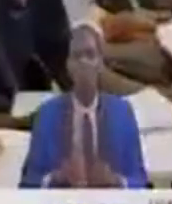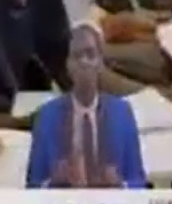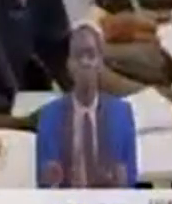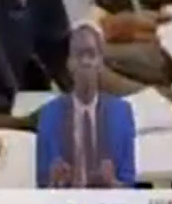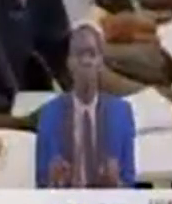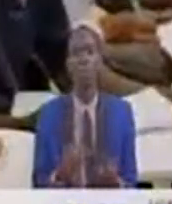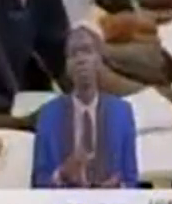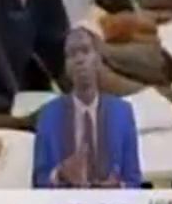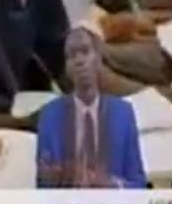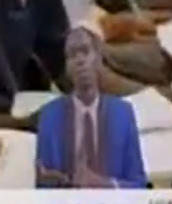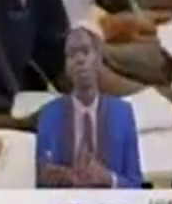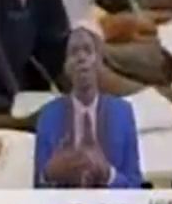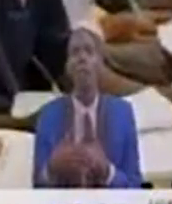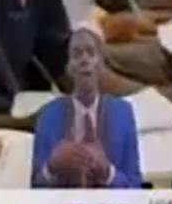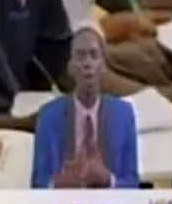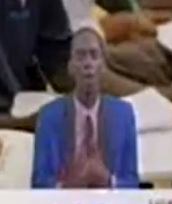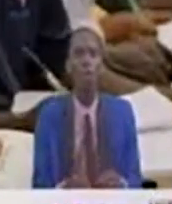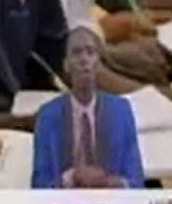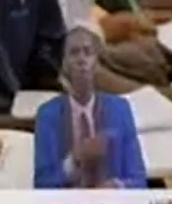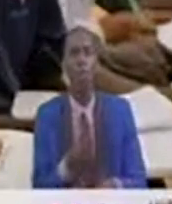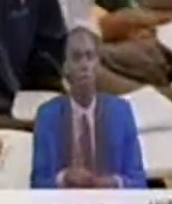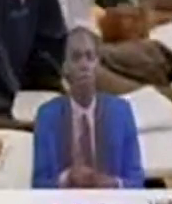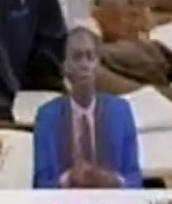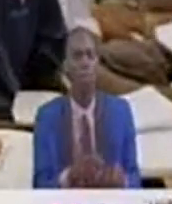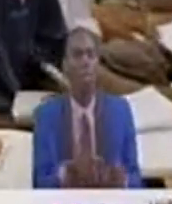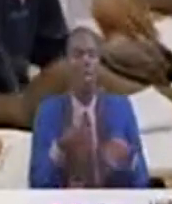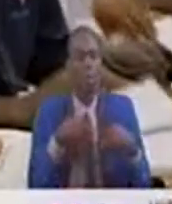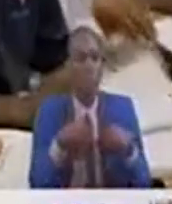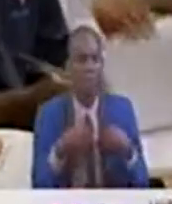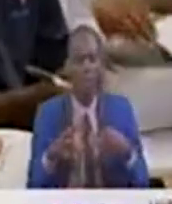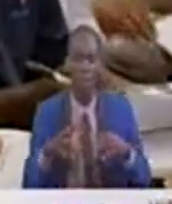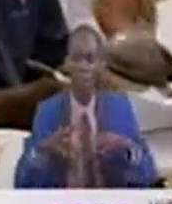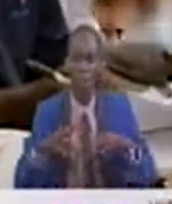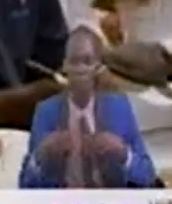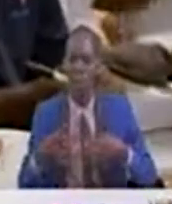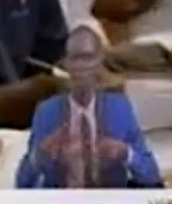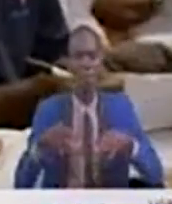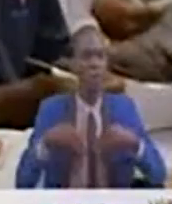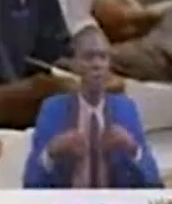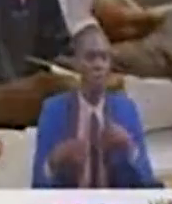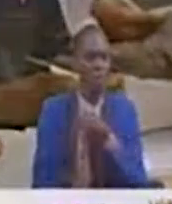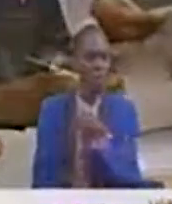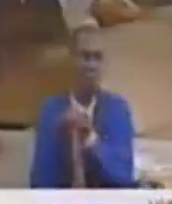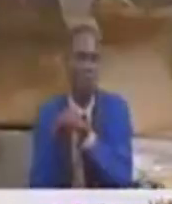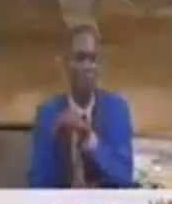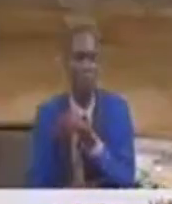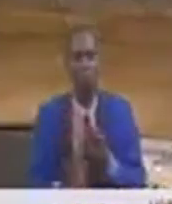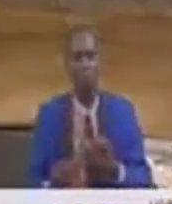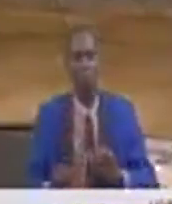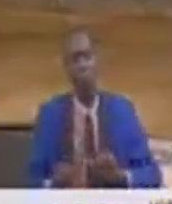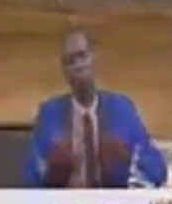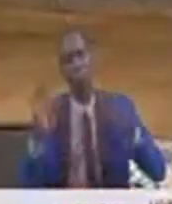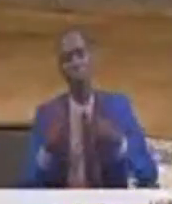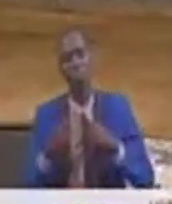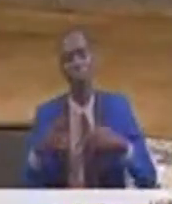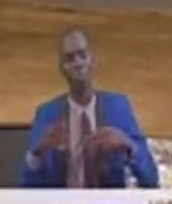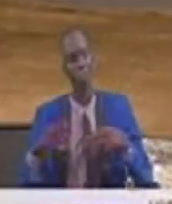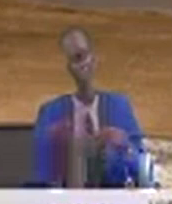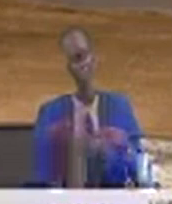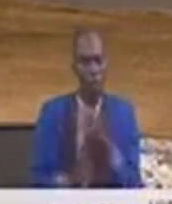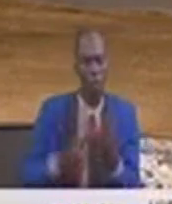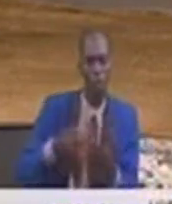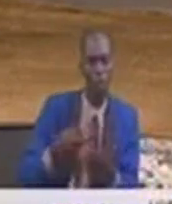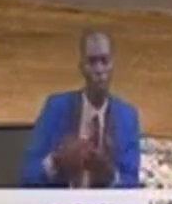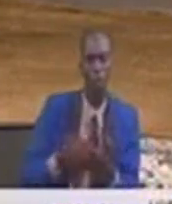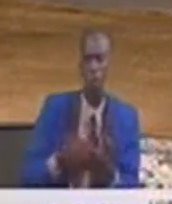just yielding and yielding and yielding to temptation. And look at the word of God in